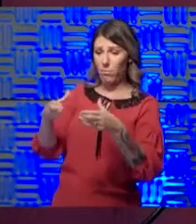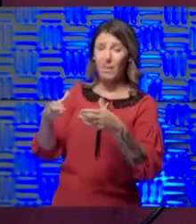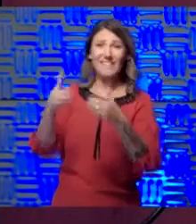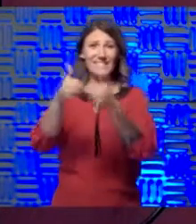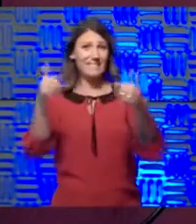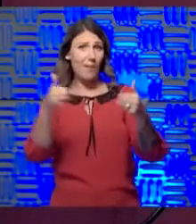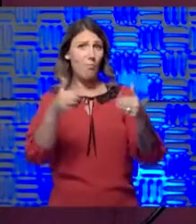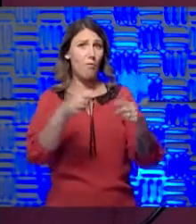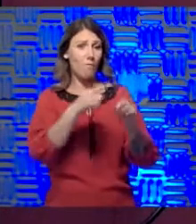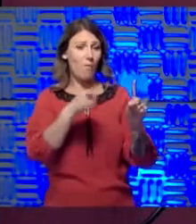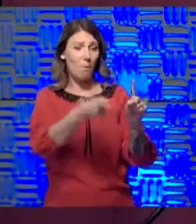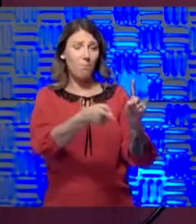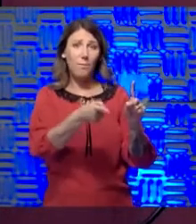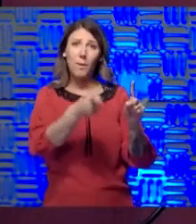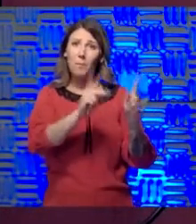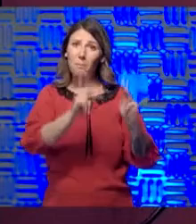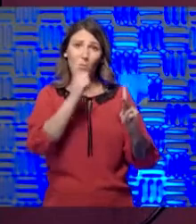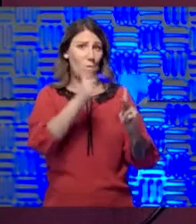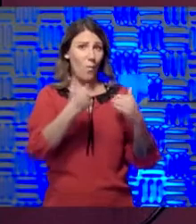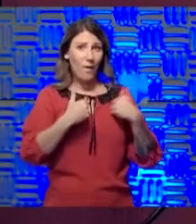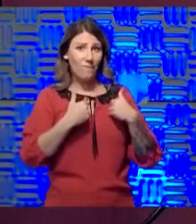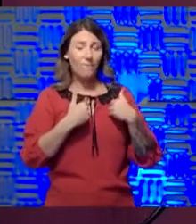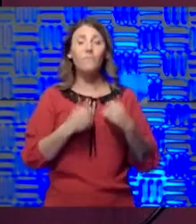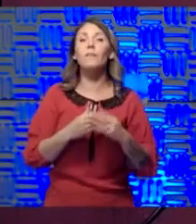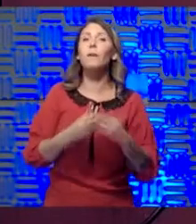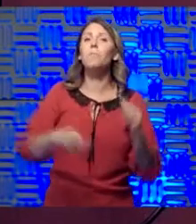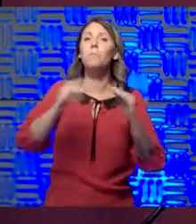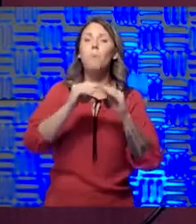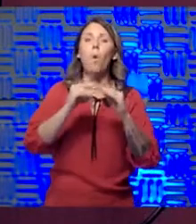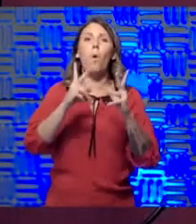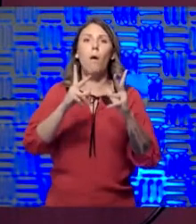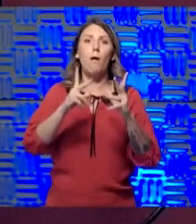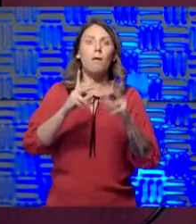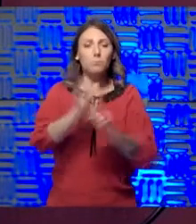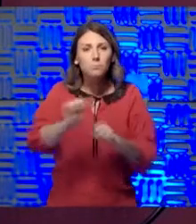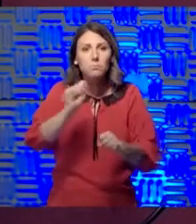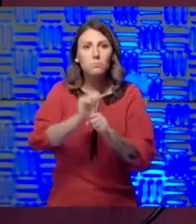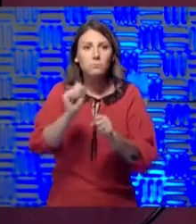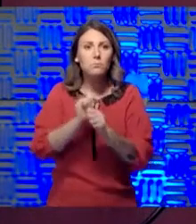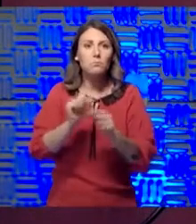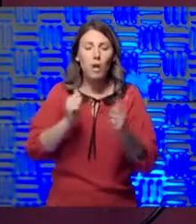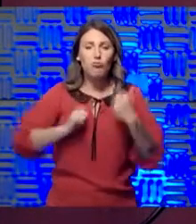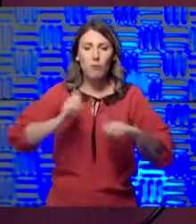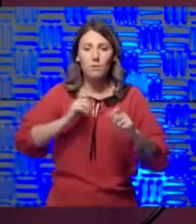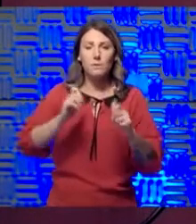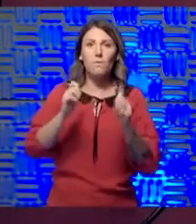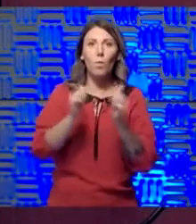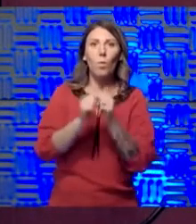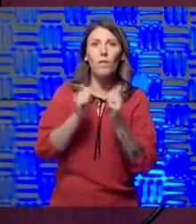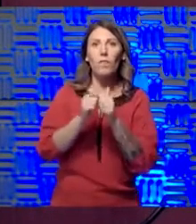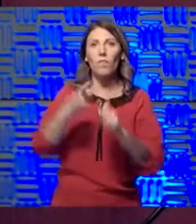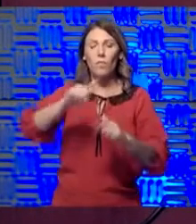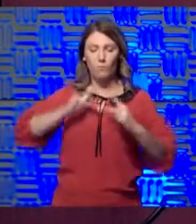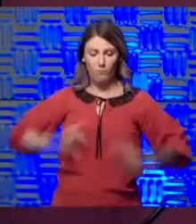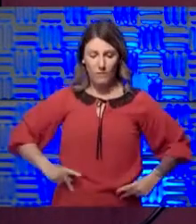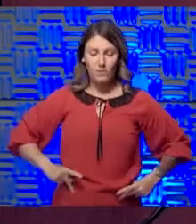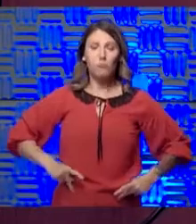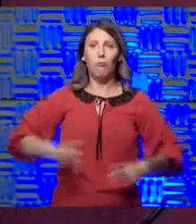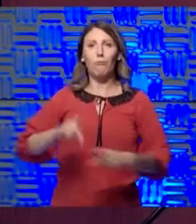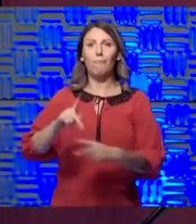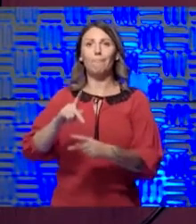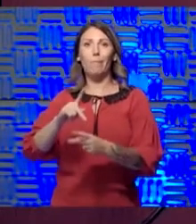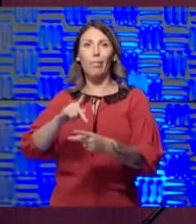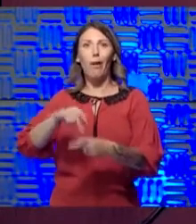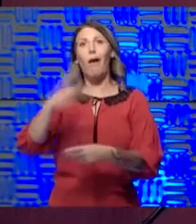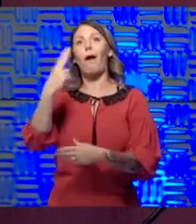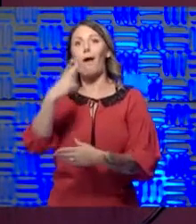don't, and even being more aggressive about that separation and those physical controls for at-risk populations. And so for those coming